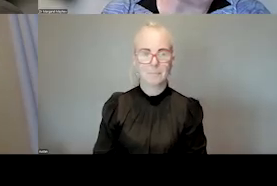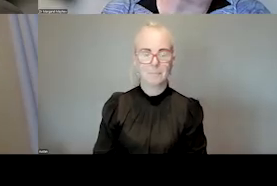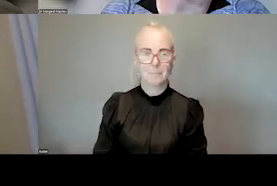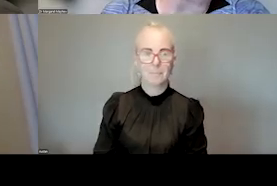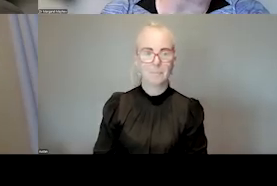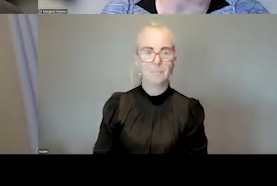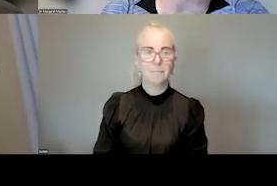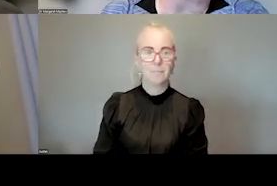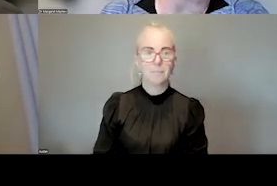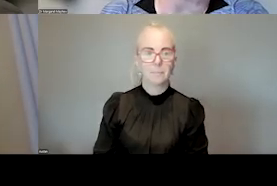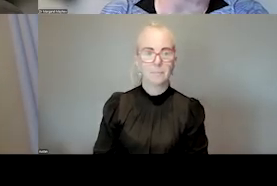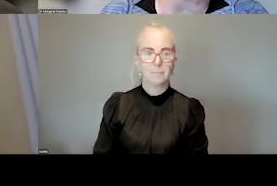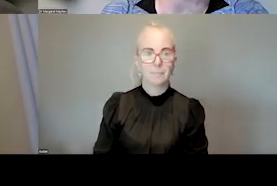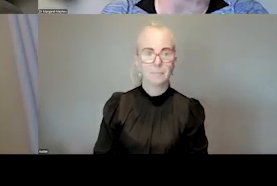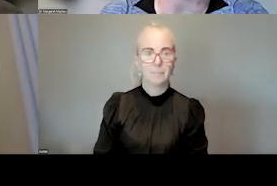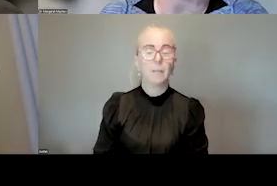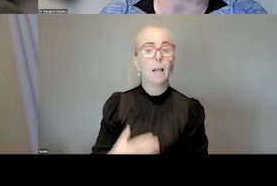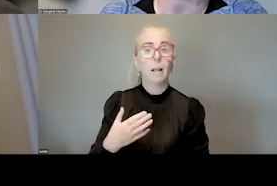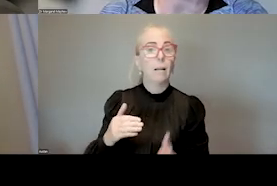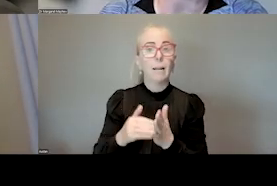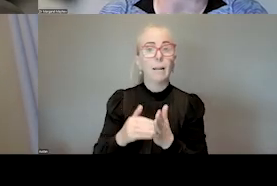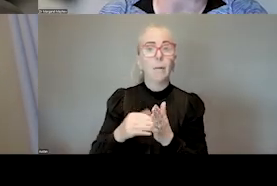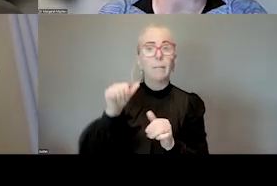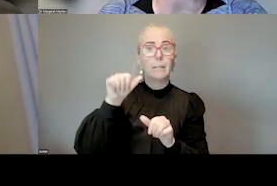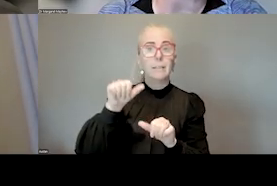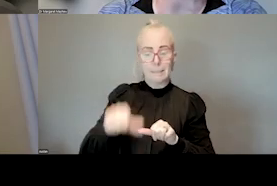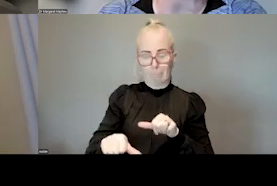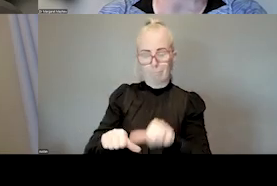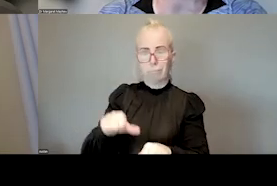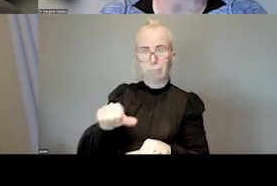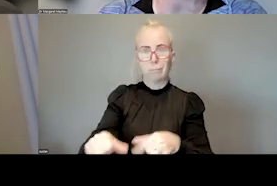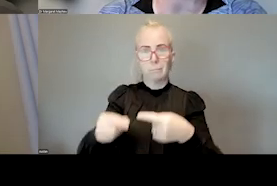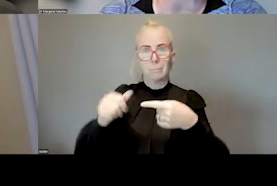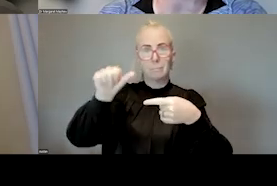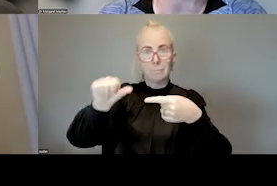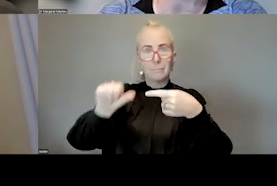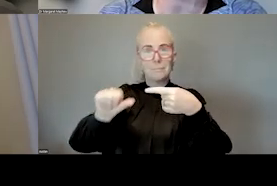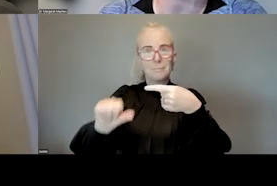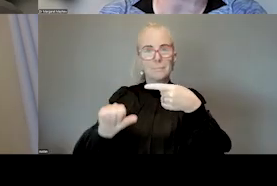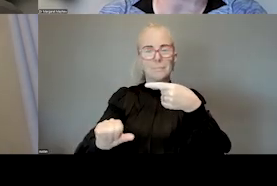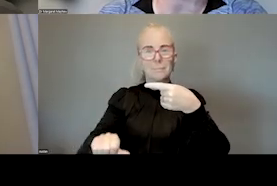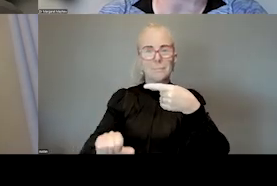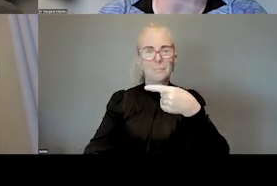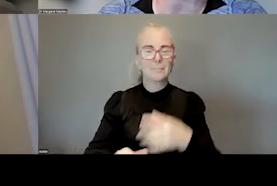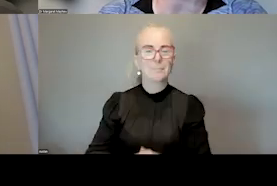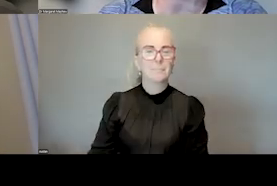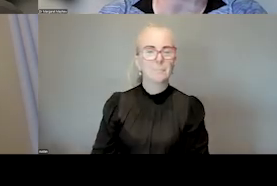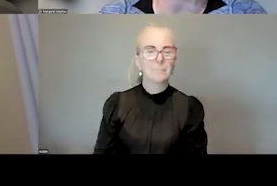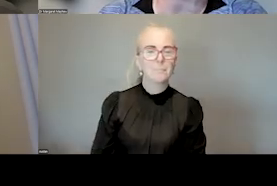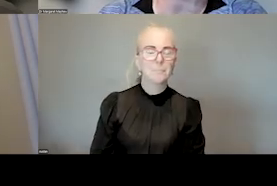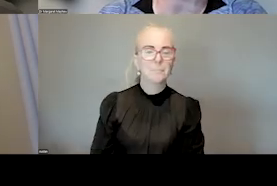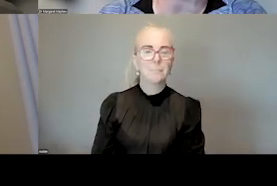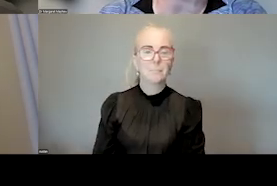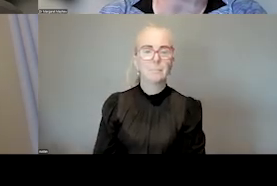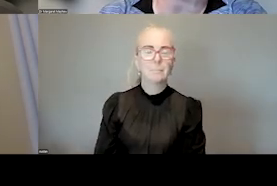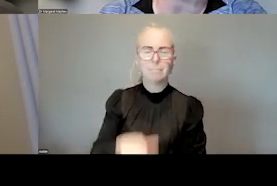And then here we go. We'll see the draft form for the Arts and Disability Initiative. Mhm. To begin, there's the table of contents.